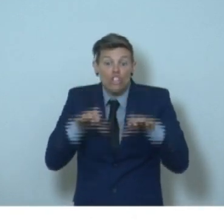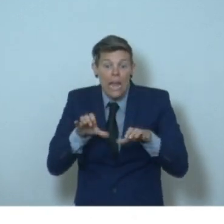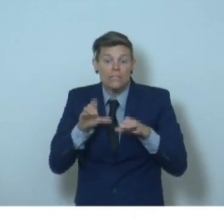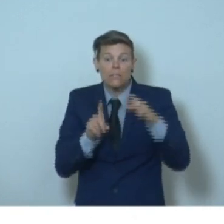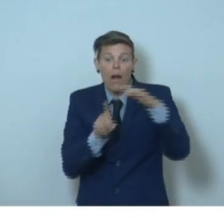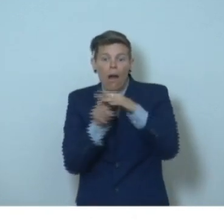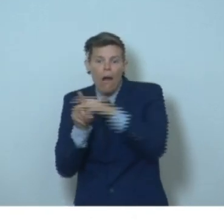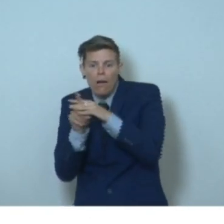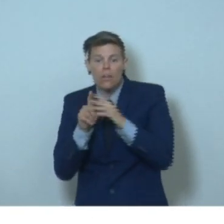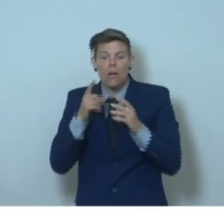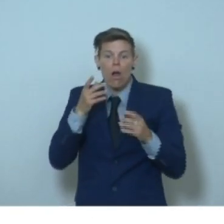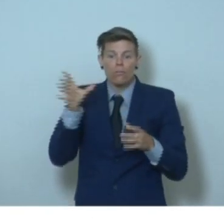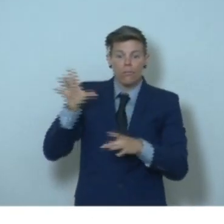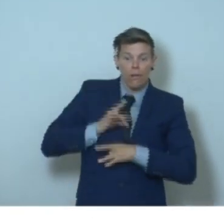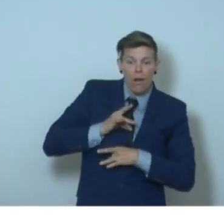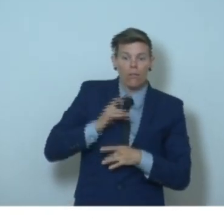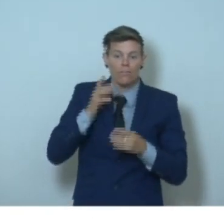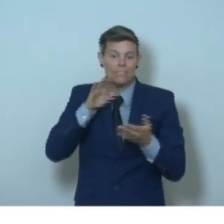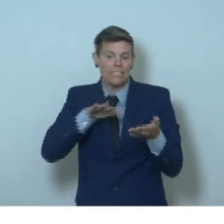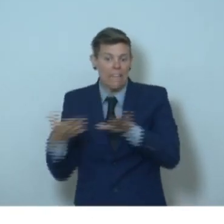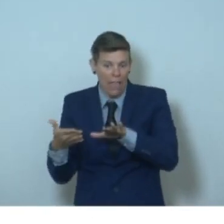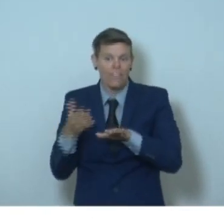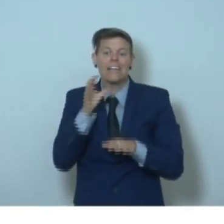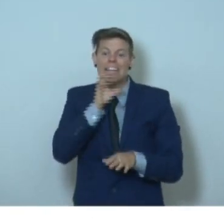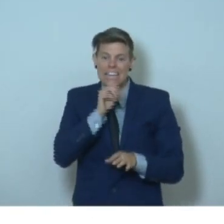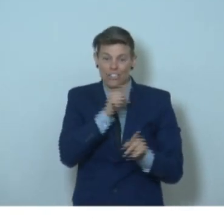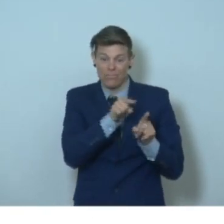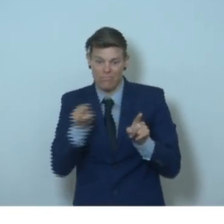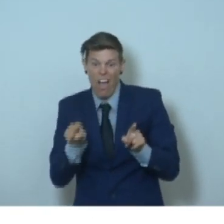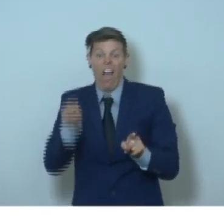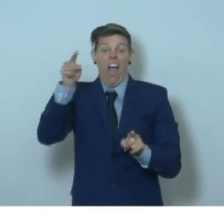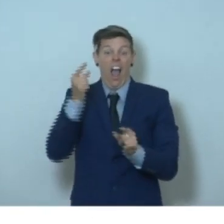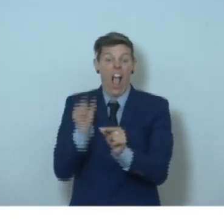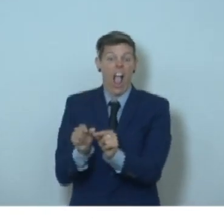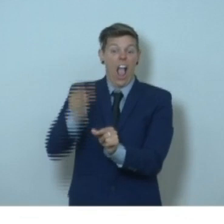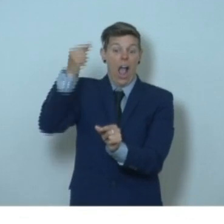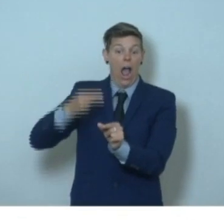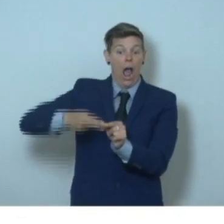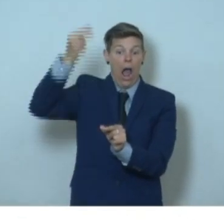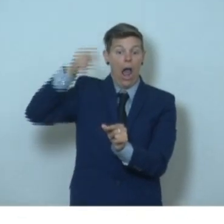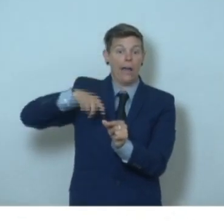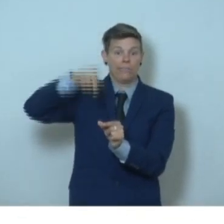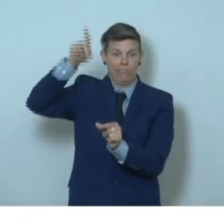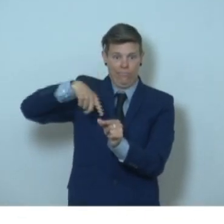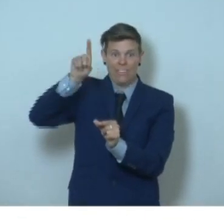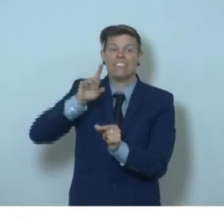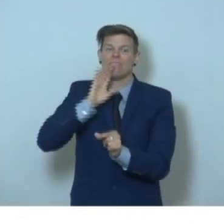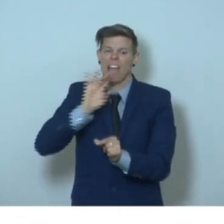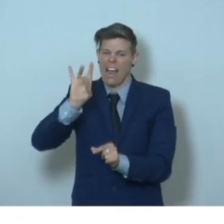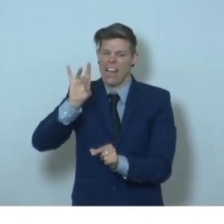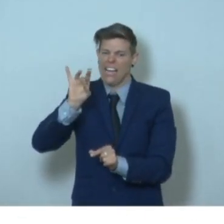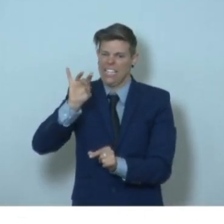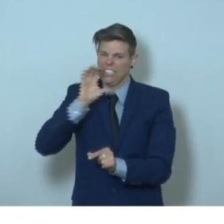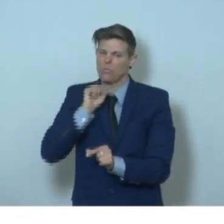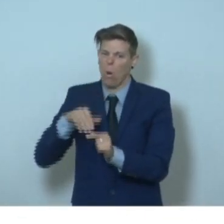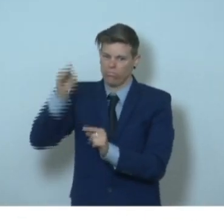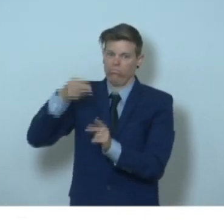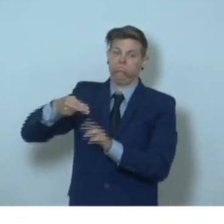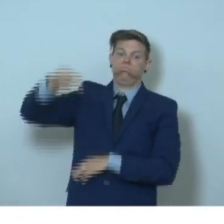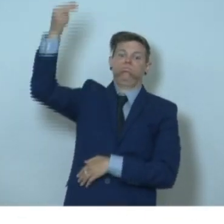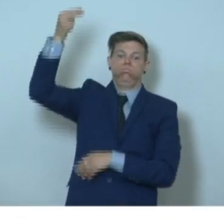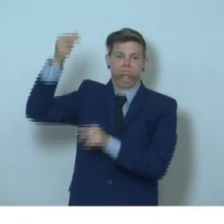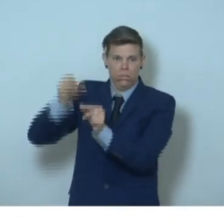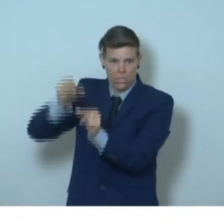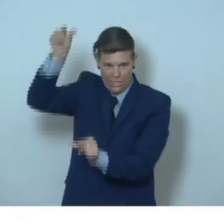high numbers ranging 33% for people over 80 and into their 90s as well. And